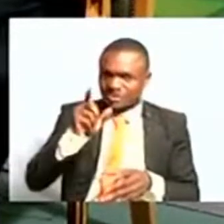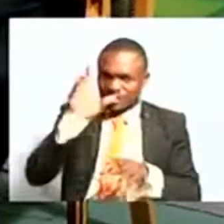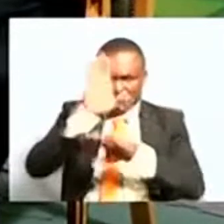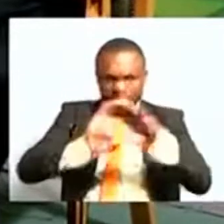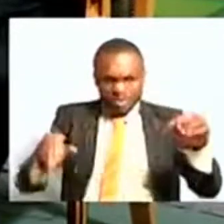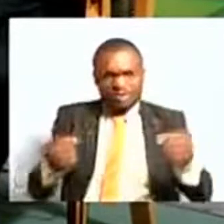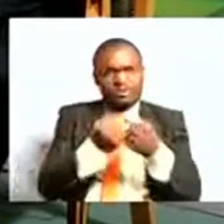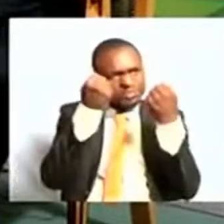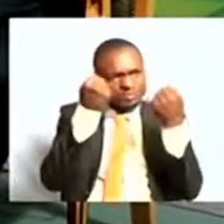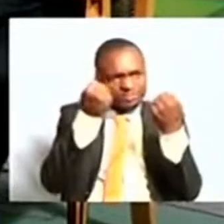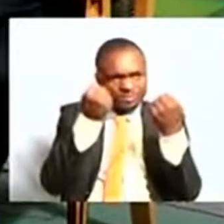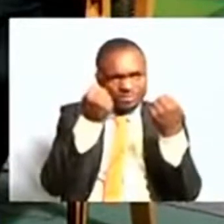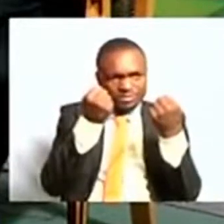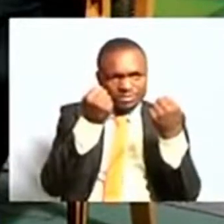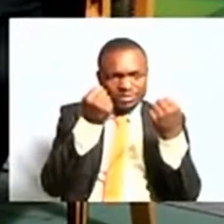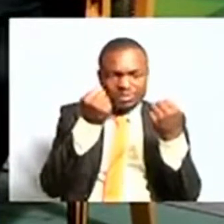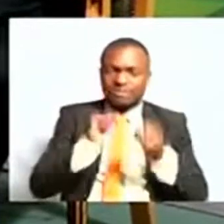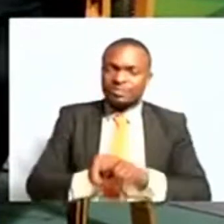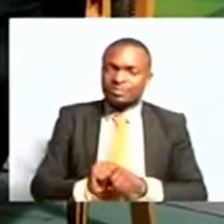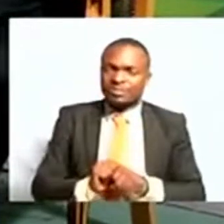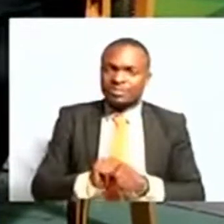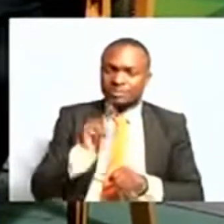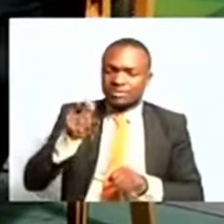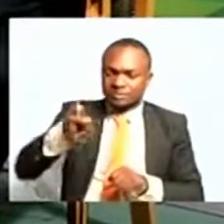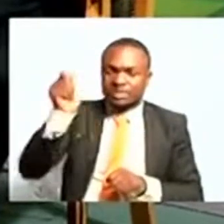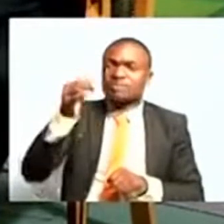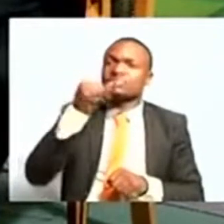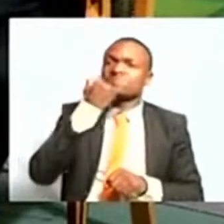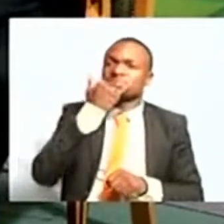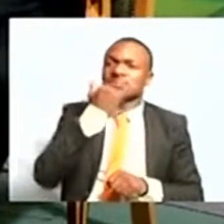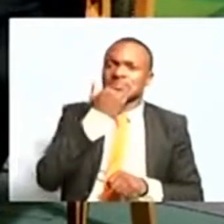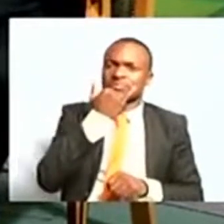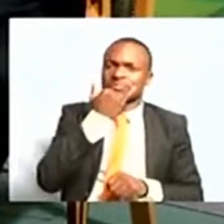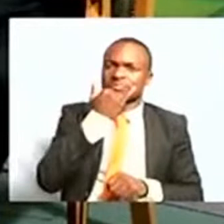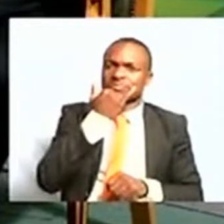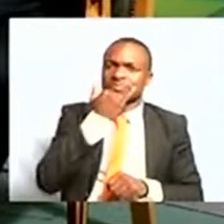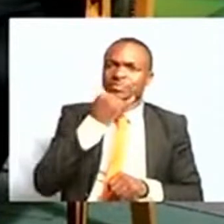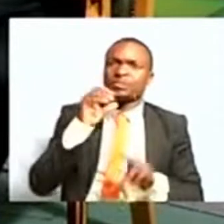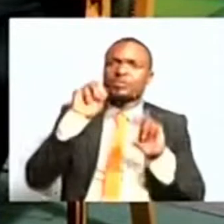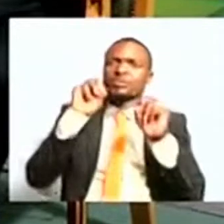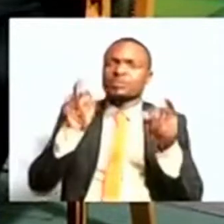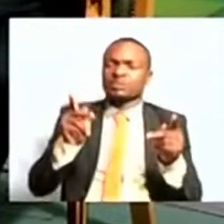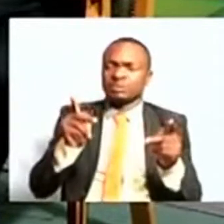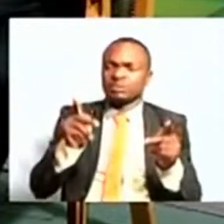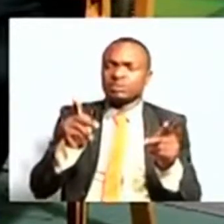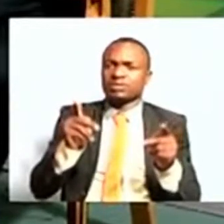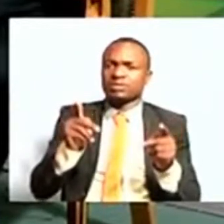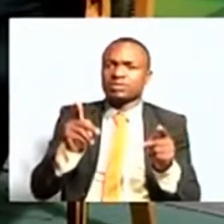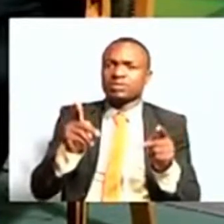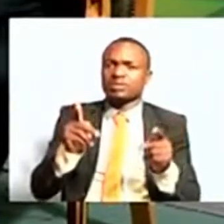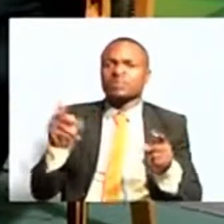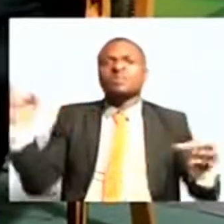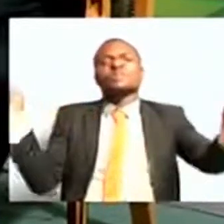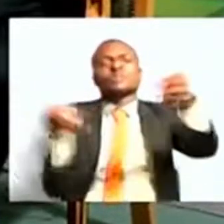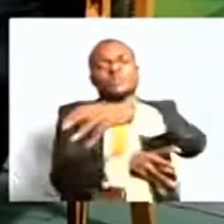what causing accidents, what mistake. Okay. Okay, na after myself